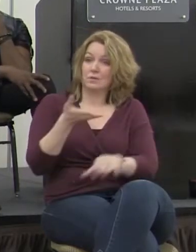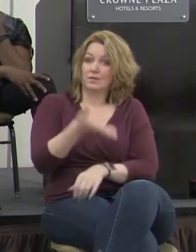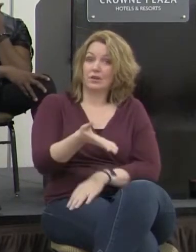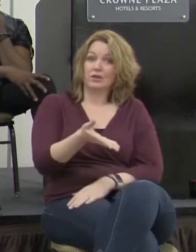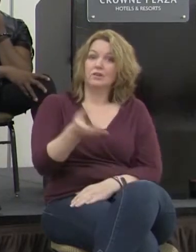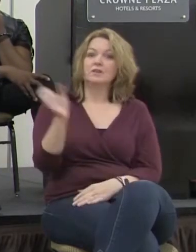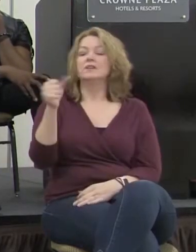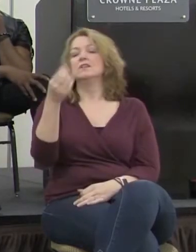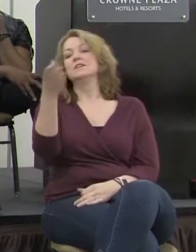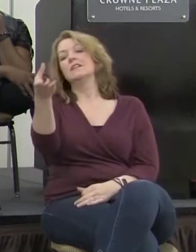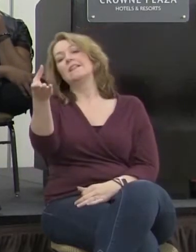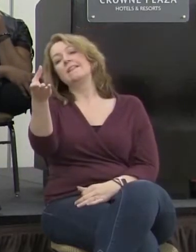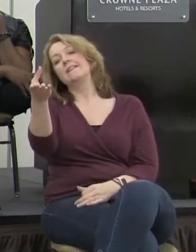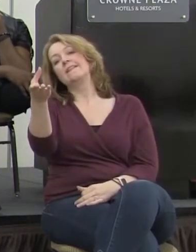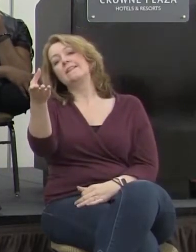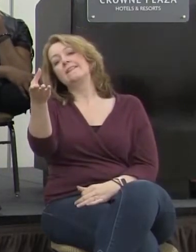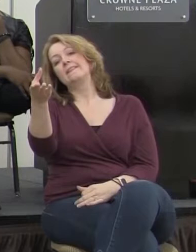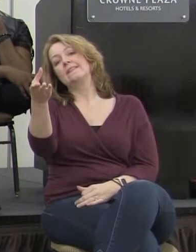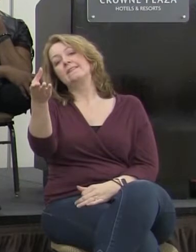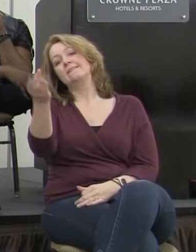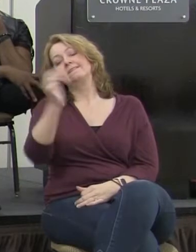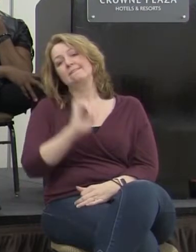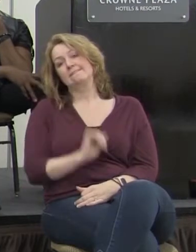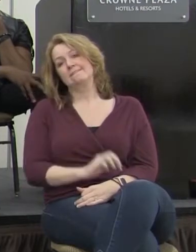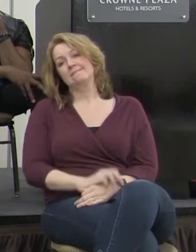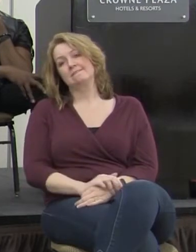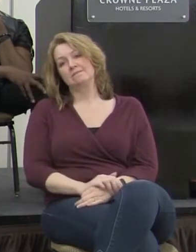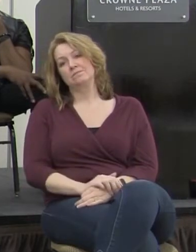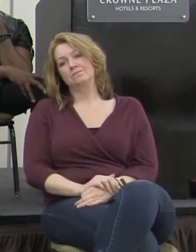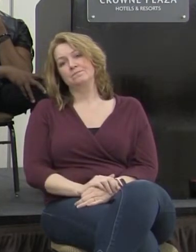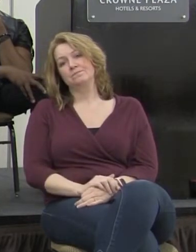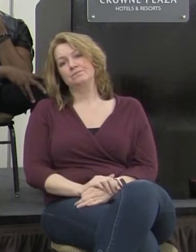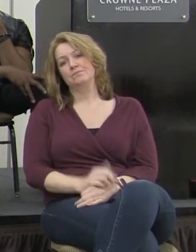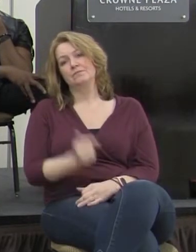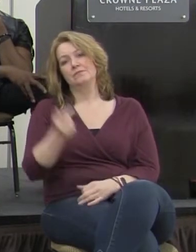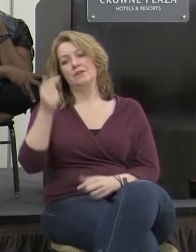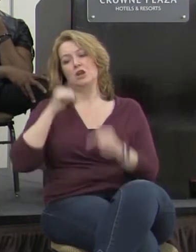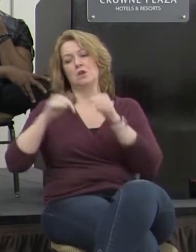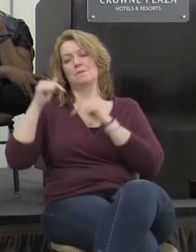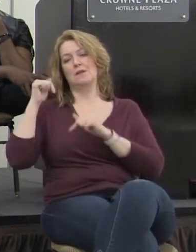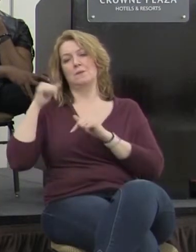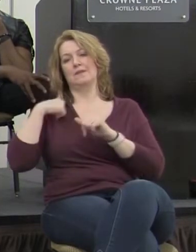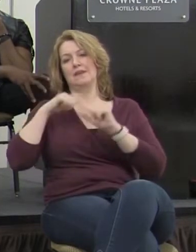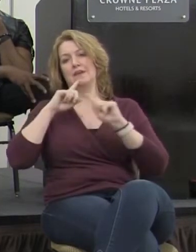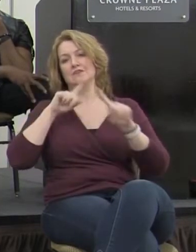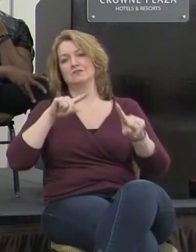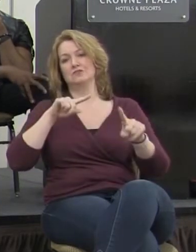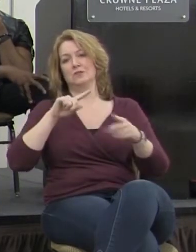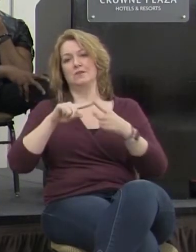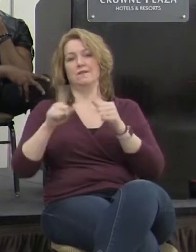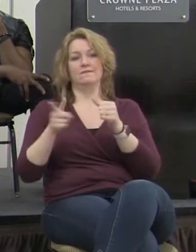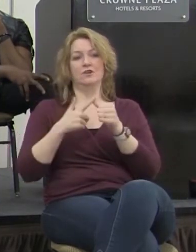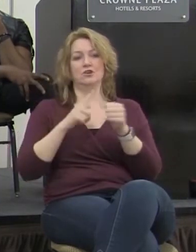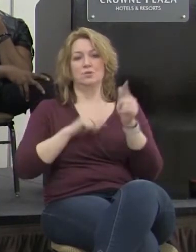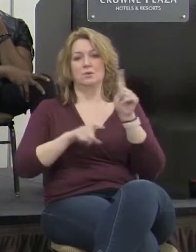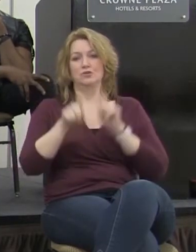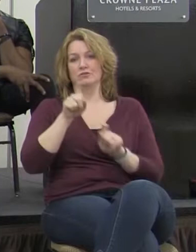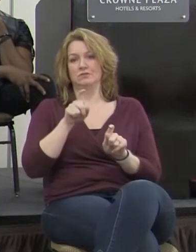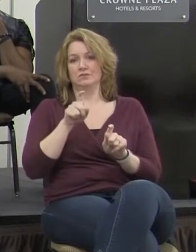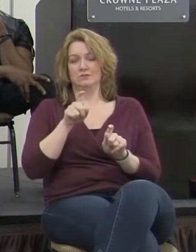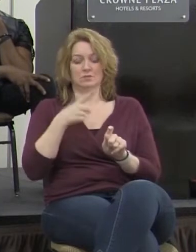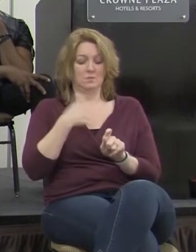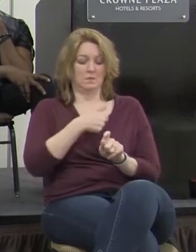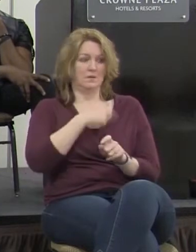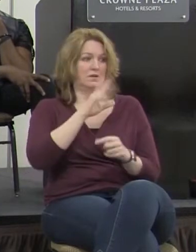Thank you. Here? I was just going to say that this seems to go back to one of the answers given to the first question, where